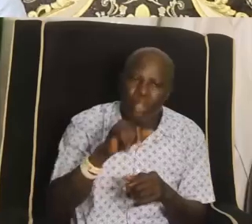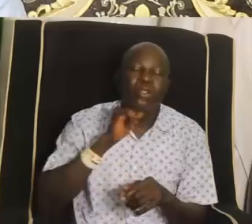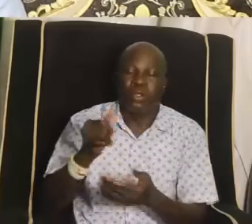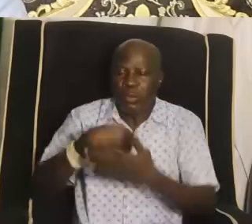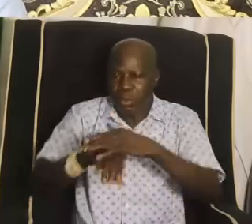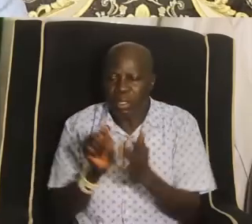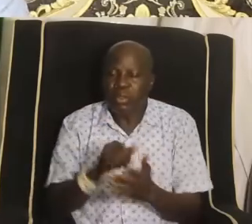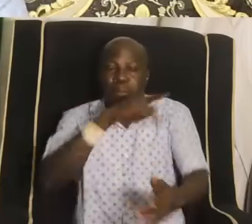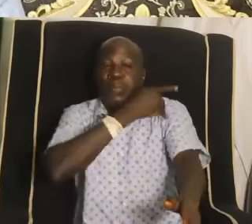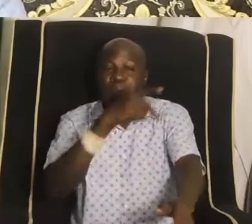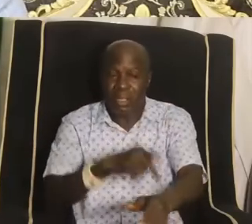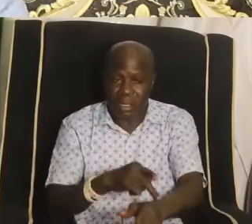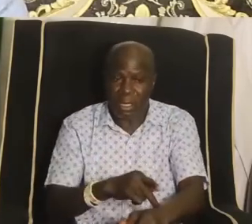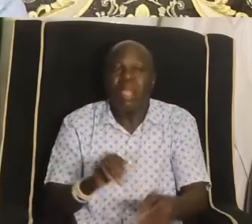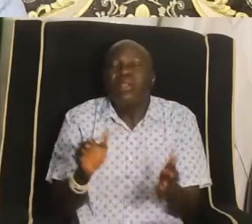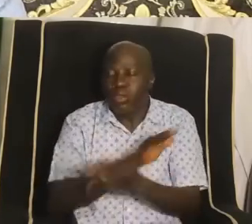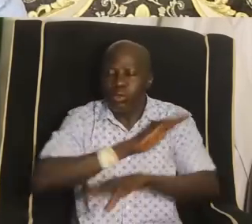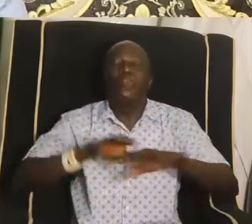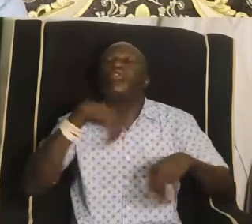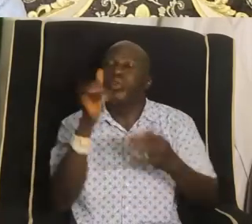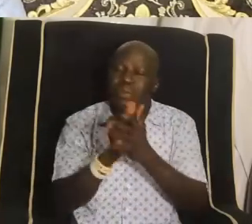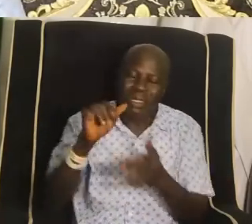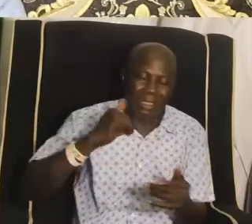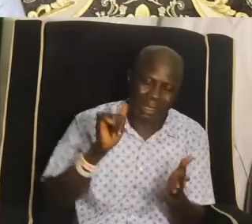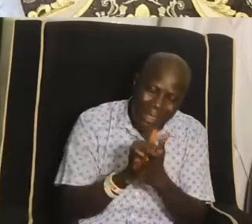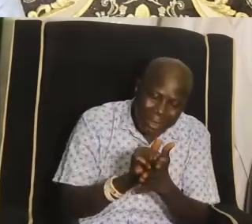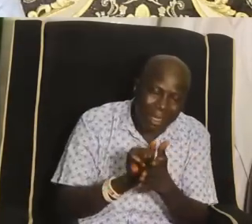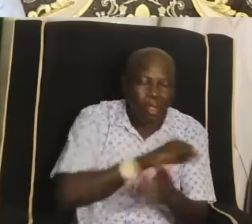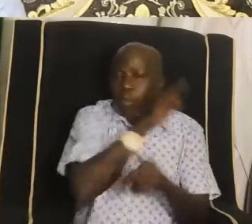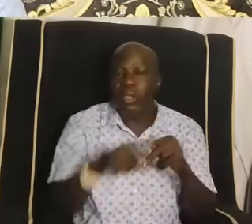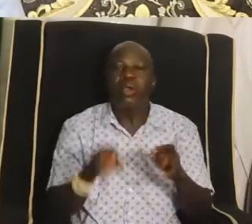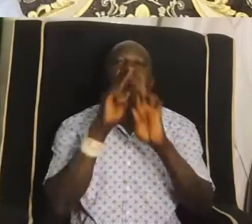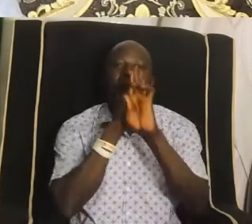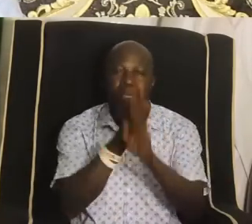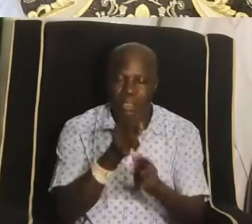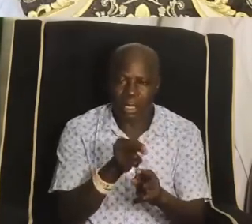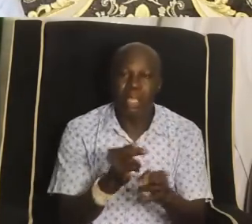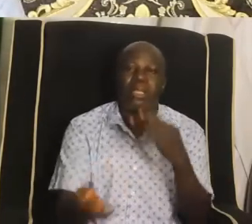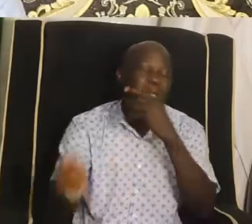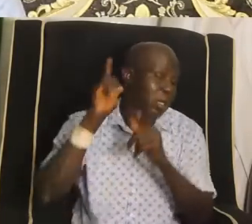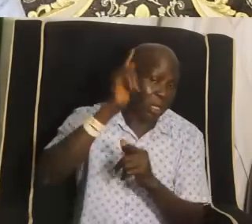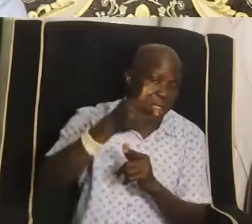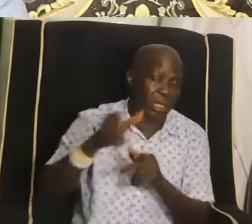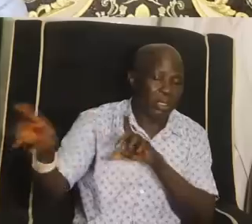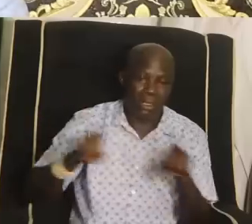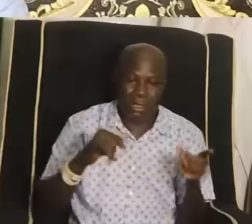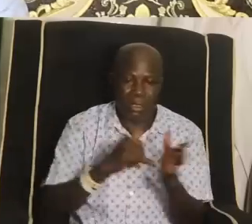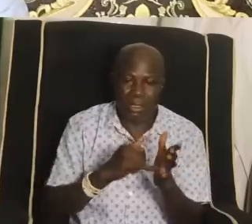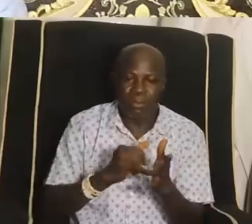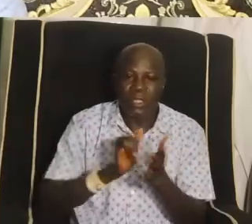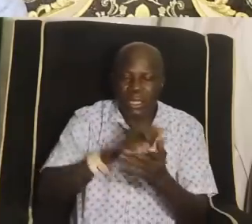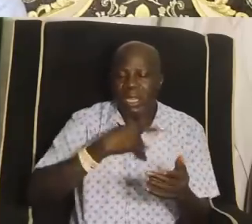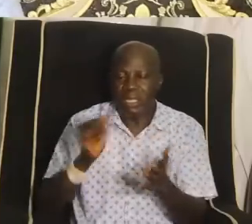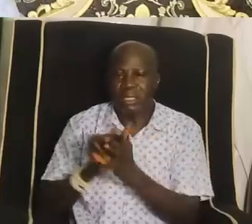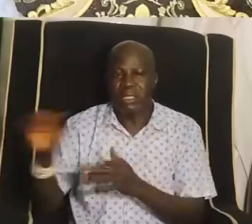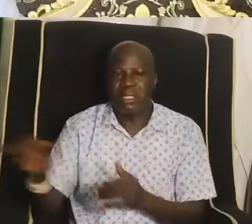you are not pregnant. Wait, they told me then. Later and when God answered, he later did it. In a